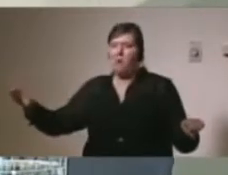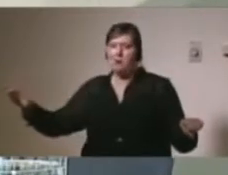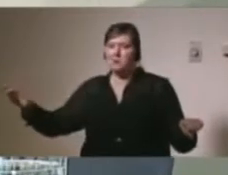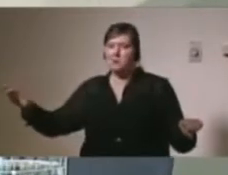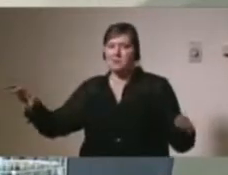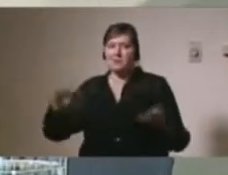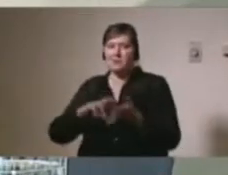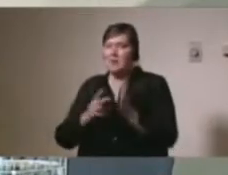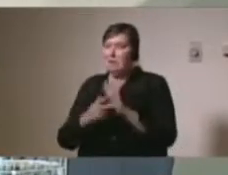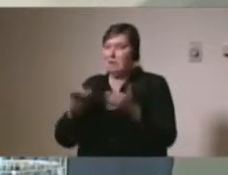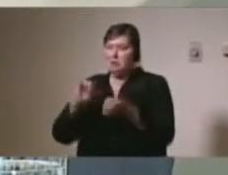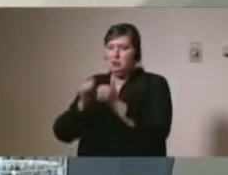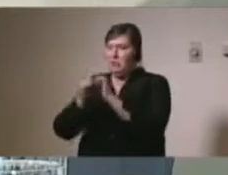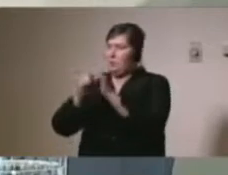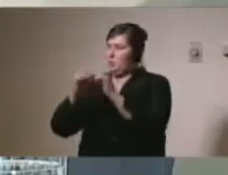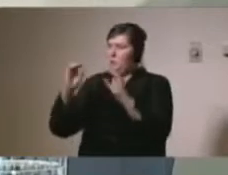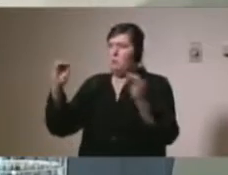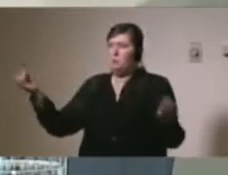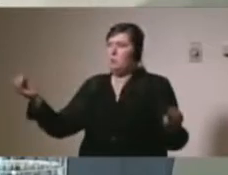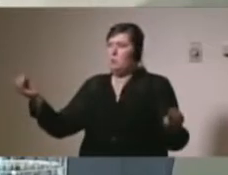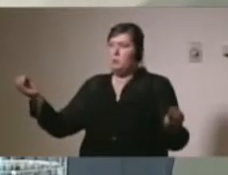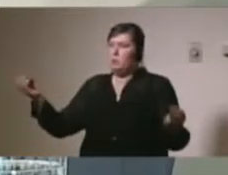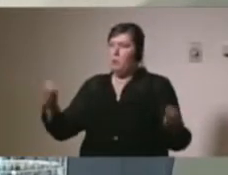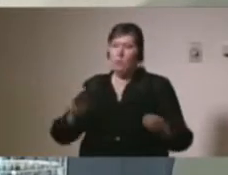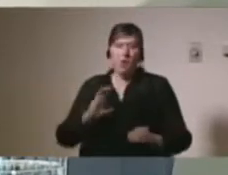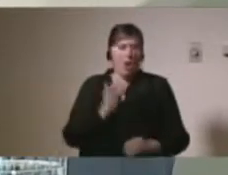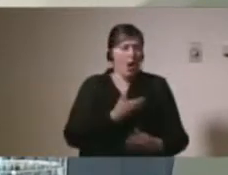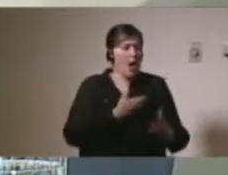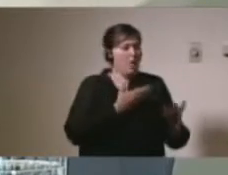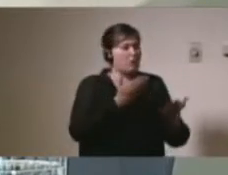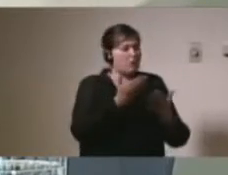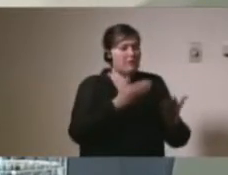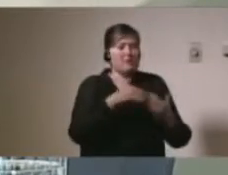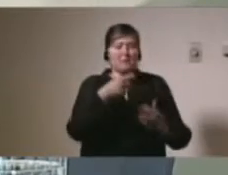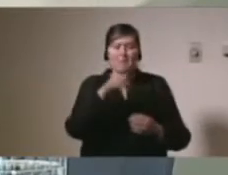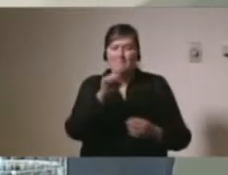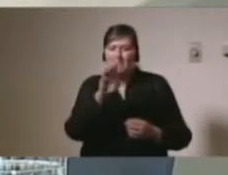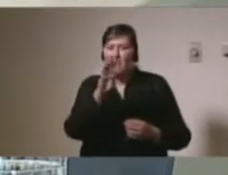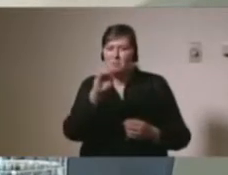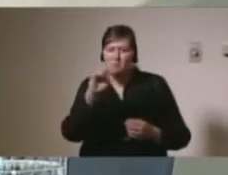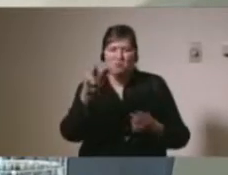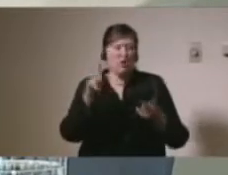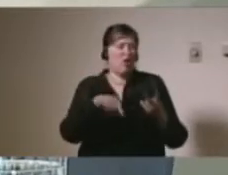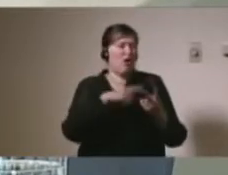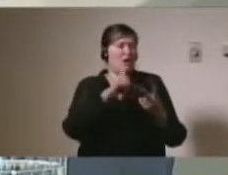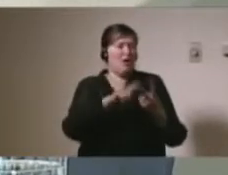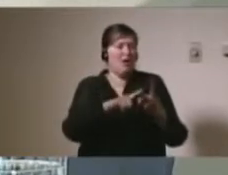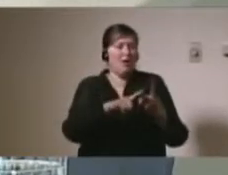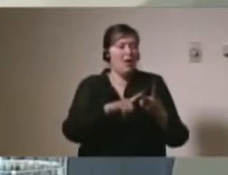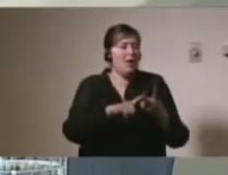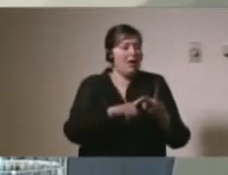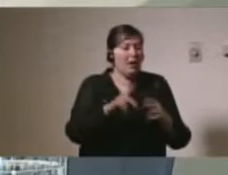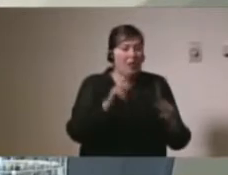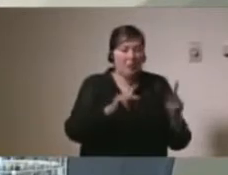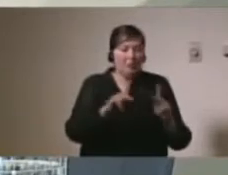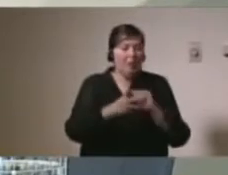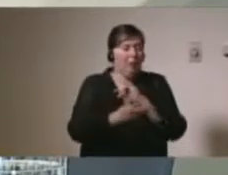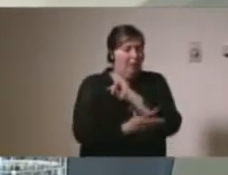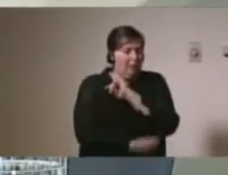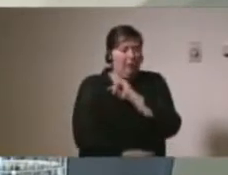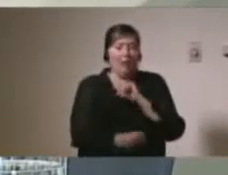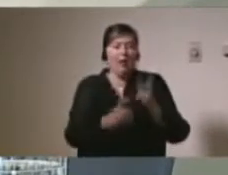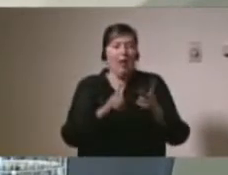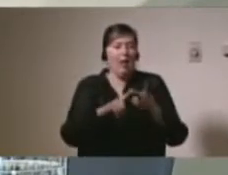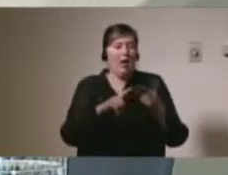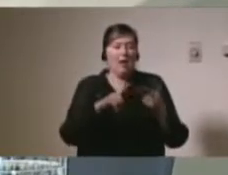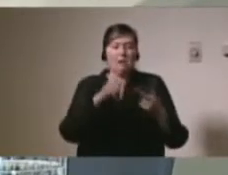between us. The services we're providing, the A-Passbook, and the assistance we offer to the most underprivileged, and the social